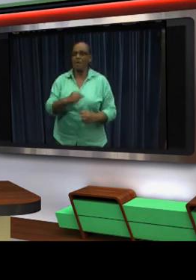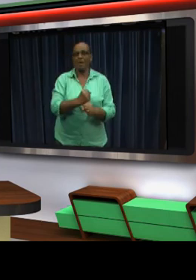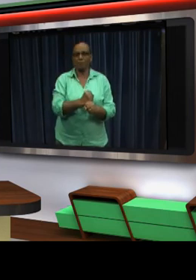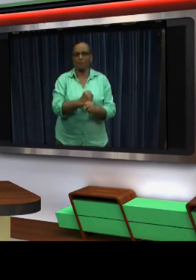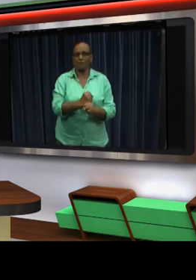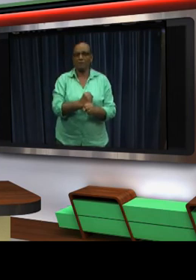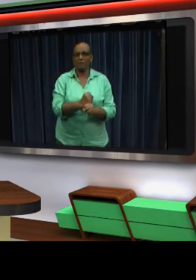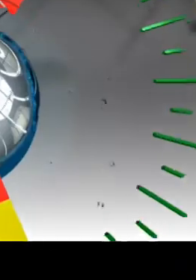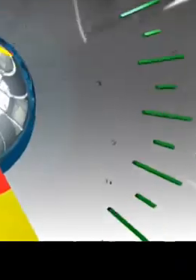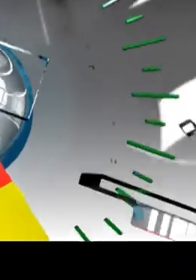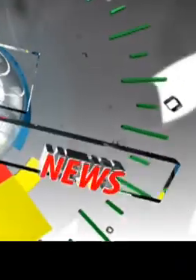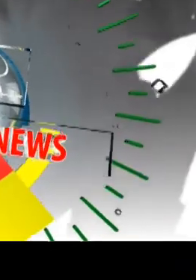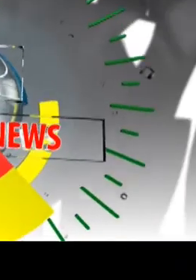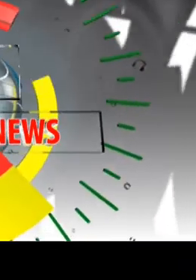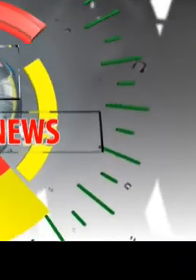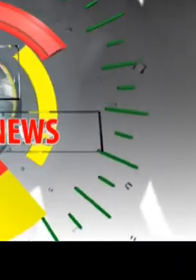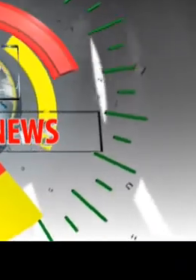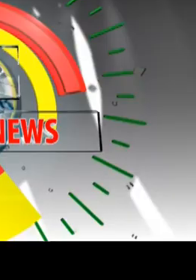Organization.